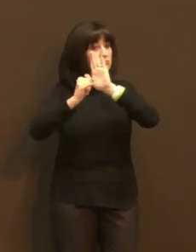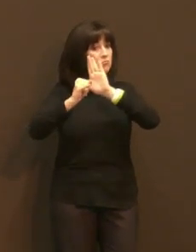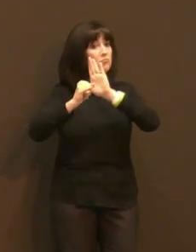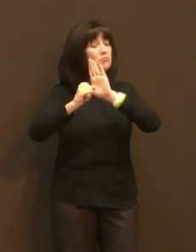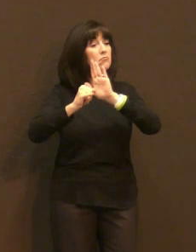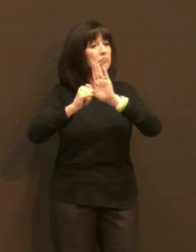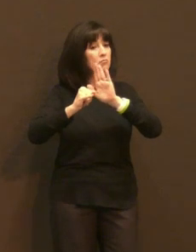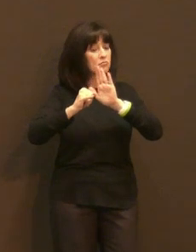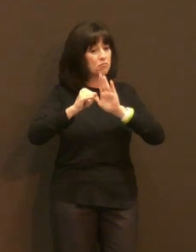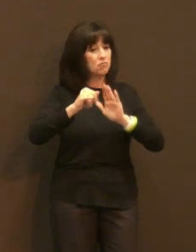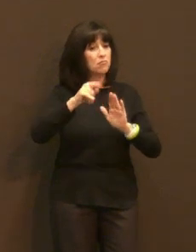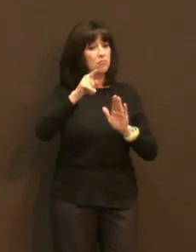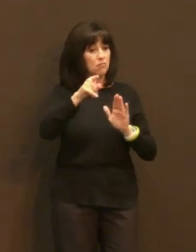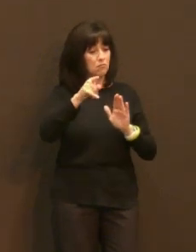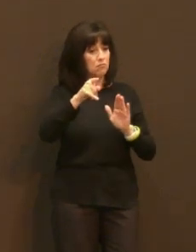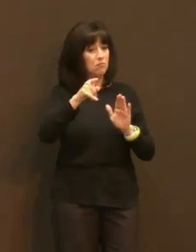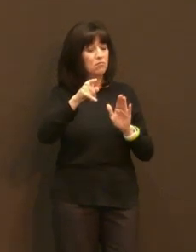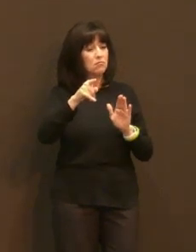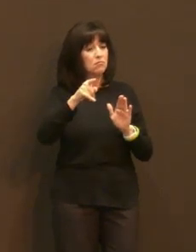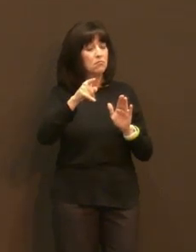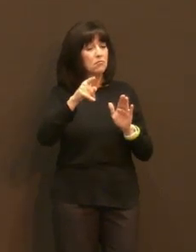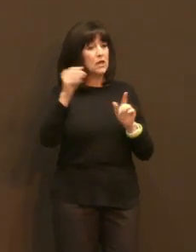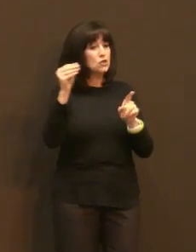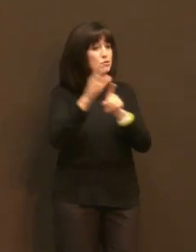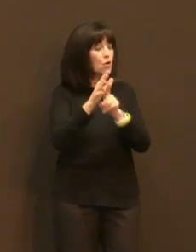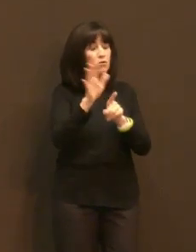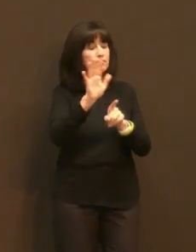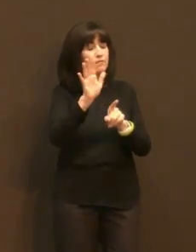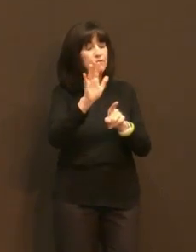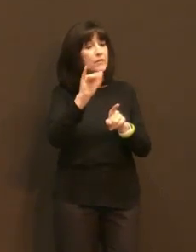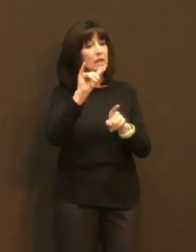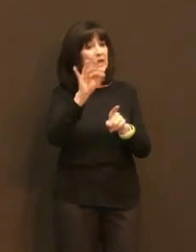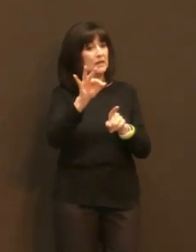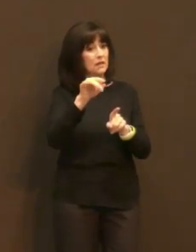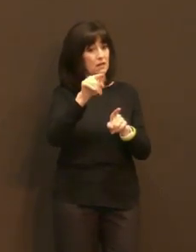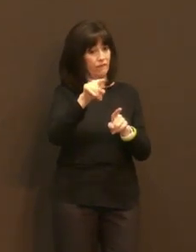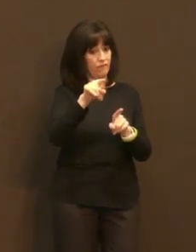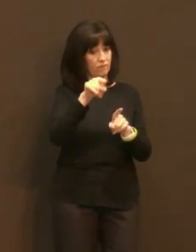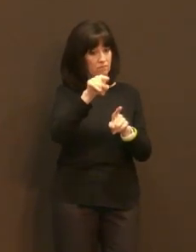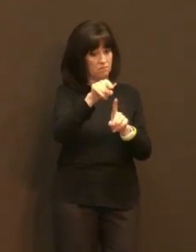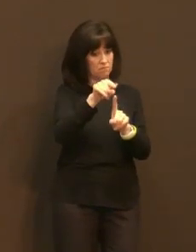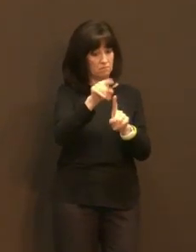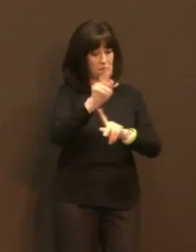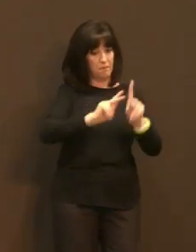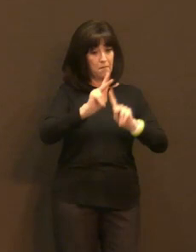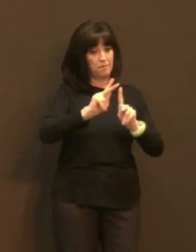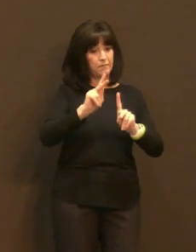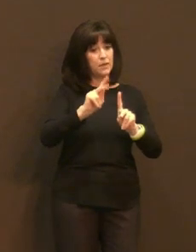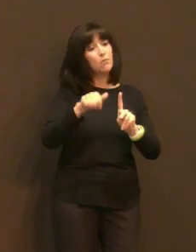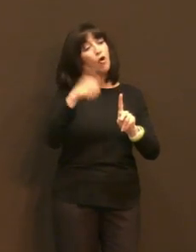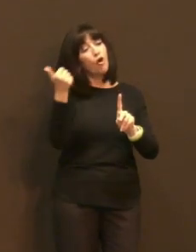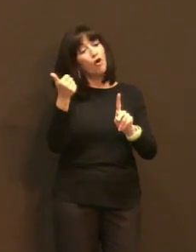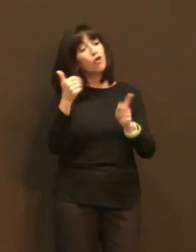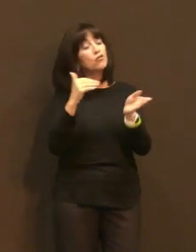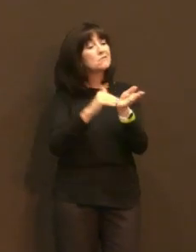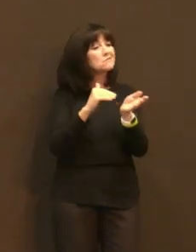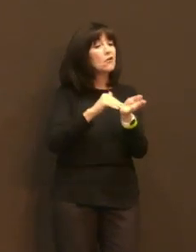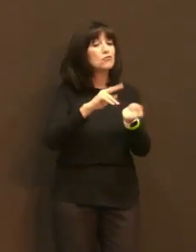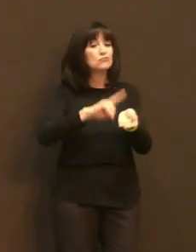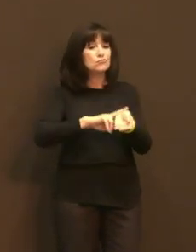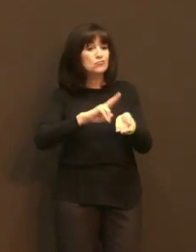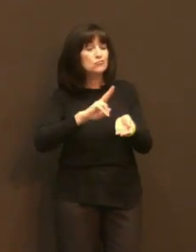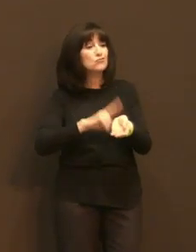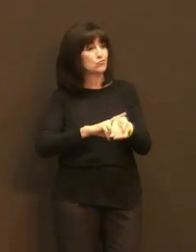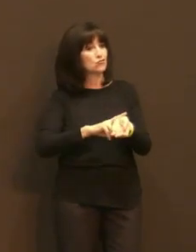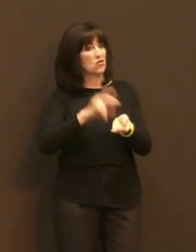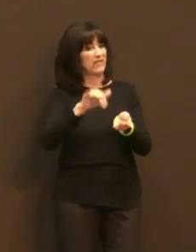have been exposed, or if others in the healthcare setting have been exposed, because that's potentially a high-risk setting,